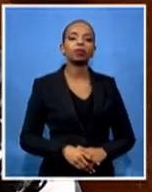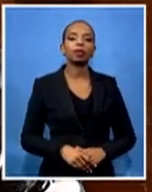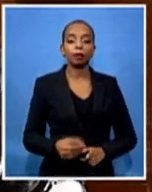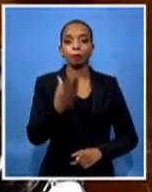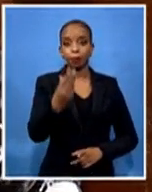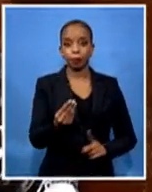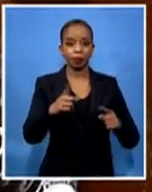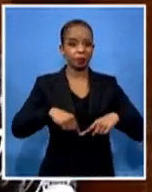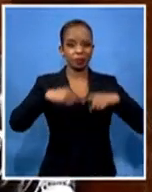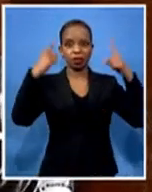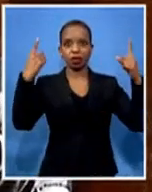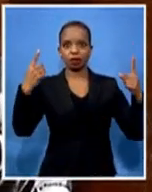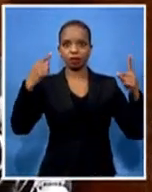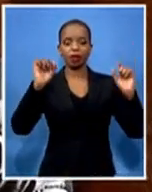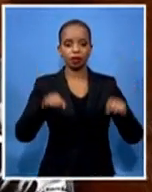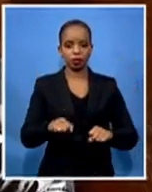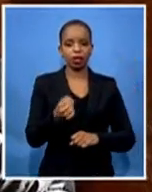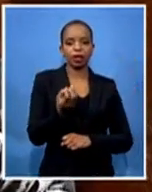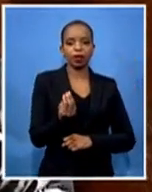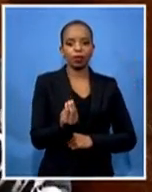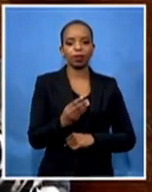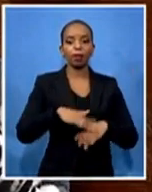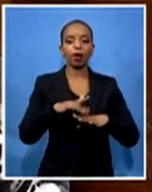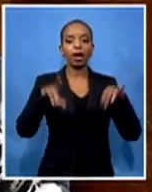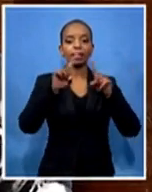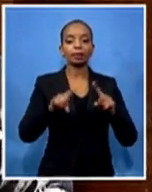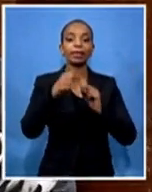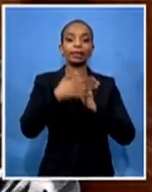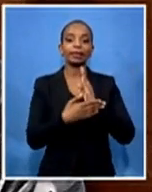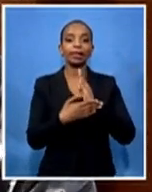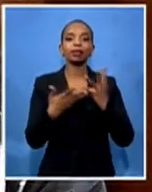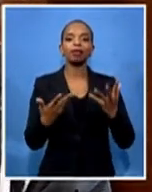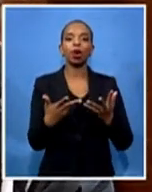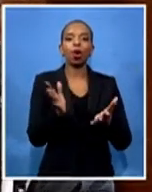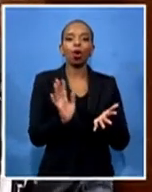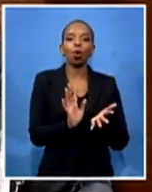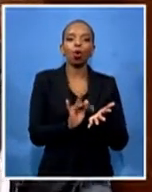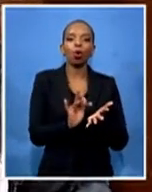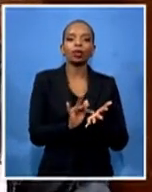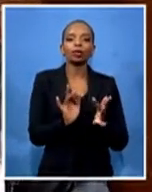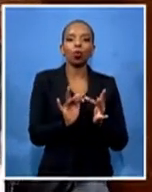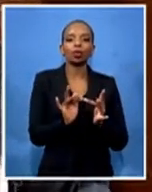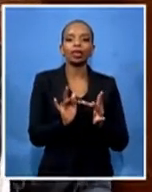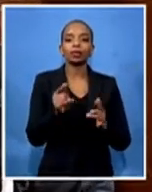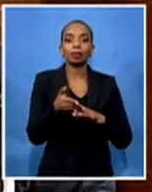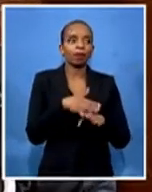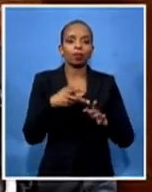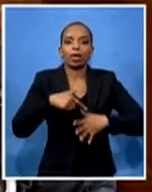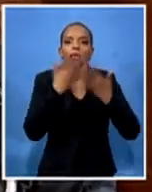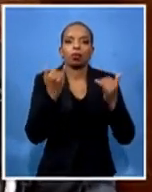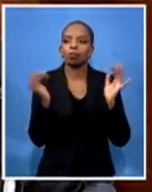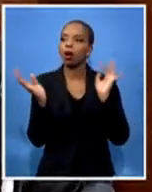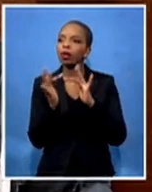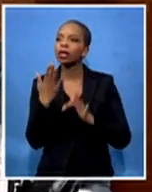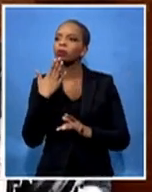to the side of contacts, because at that point I didn't know who to contact, who to speak to, who to lean to. I didn't know